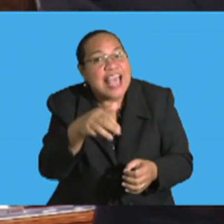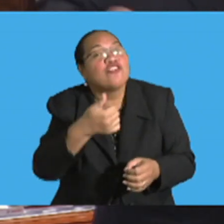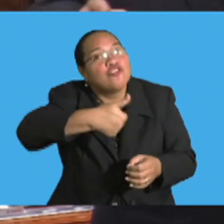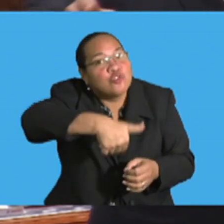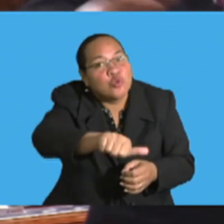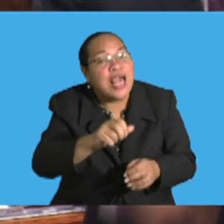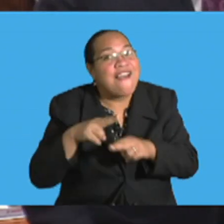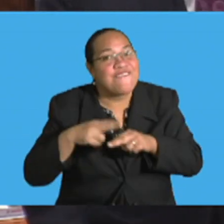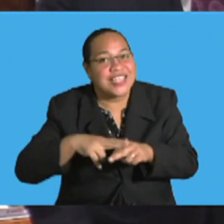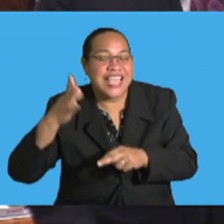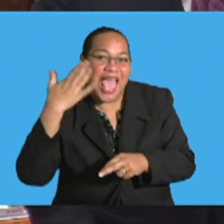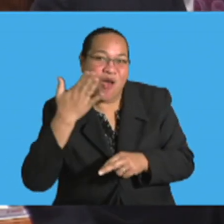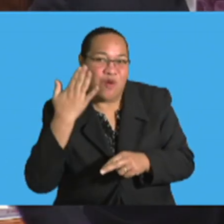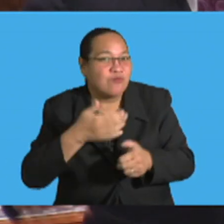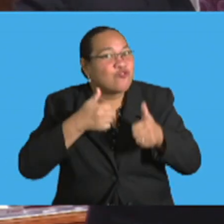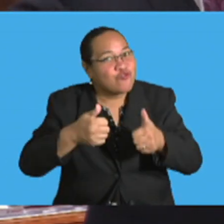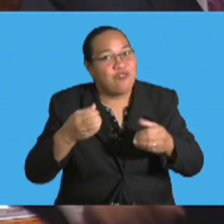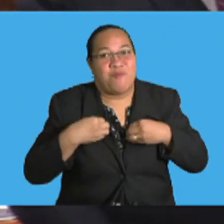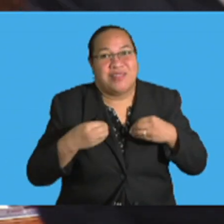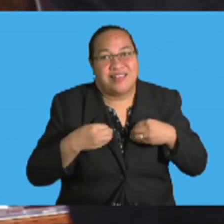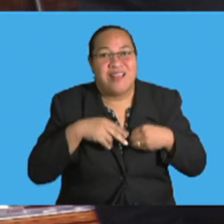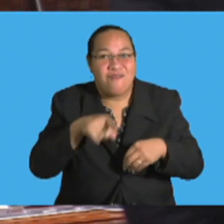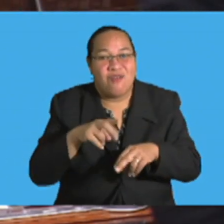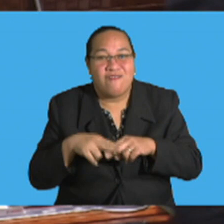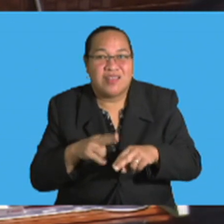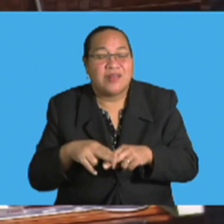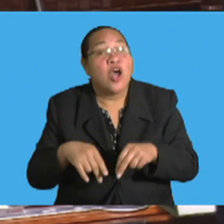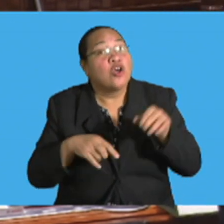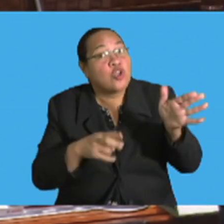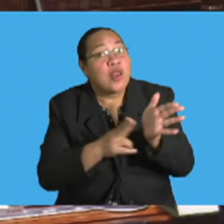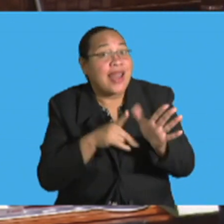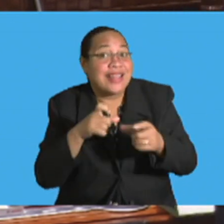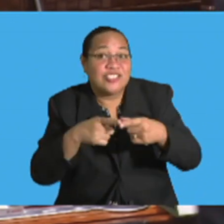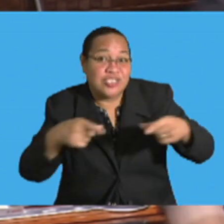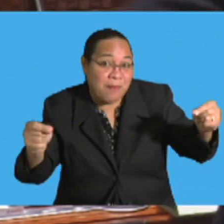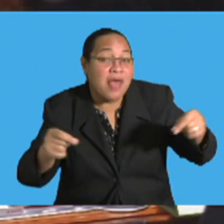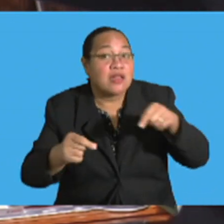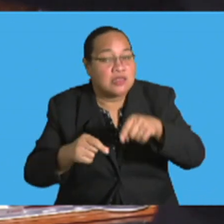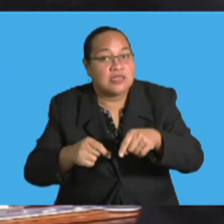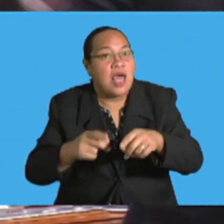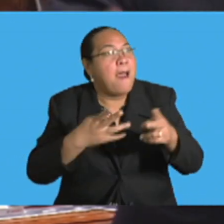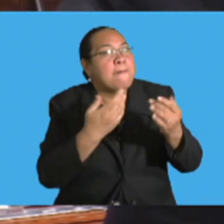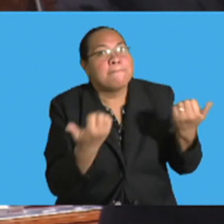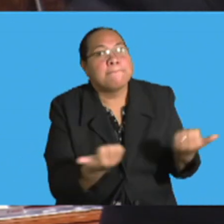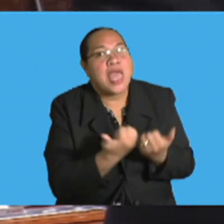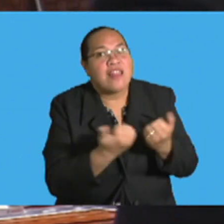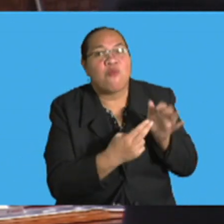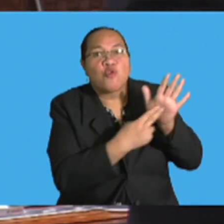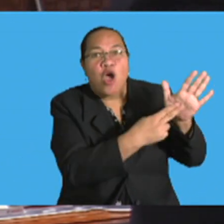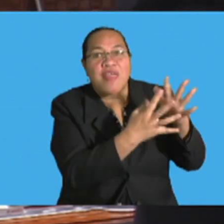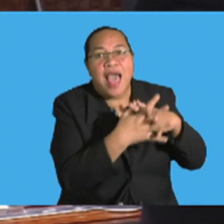Narita is also actually a hub in its own right. Many people come from North America to Narita